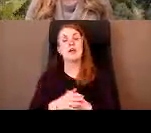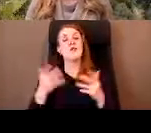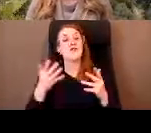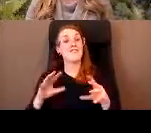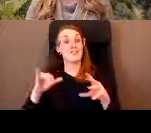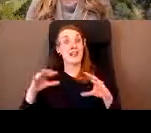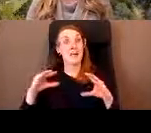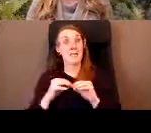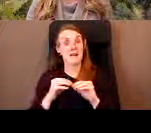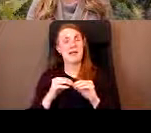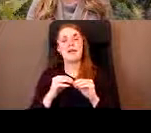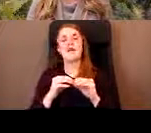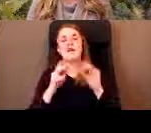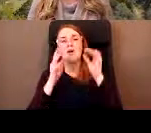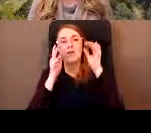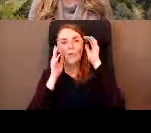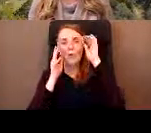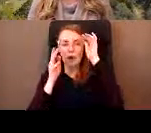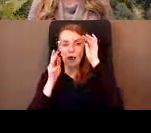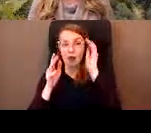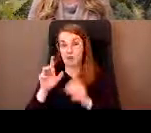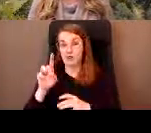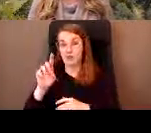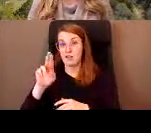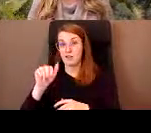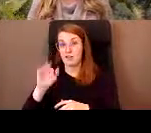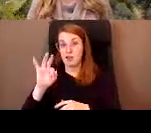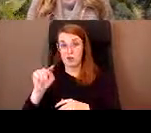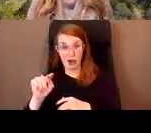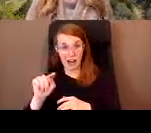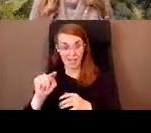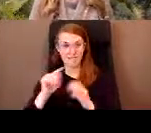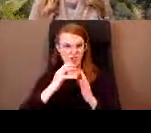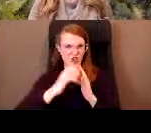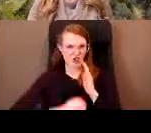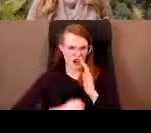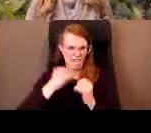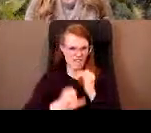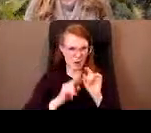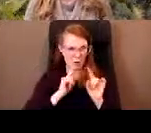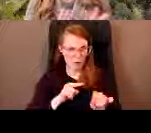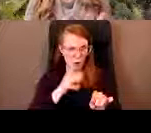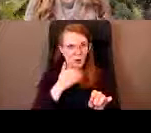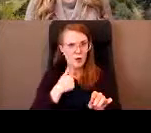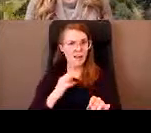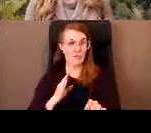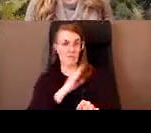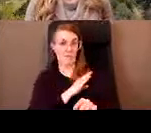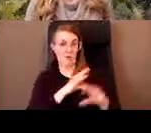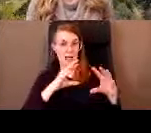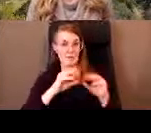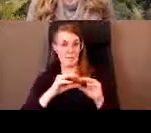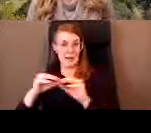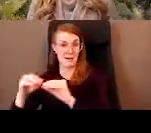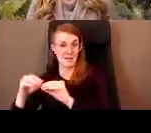we will be moving the draft final report through a series of board and commissions meetings. So that will be happening